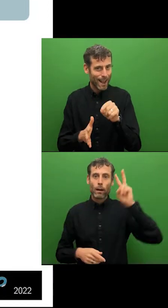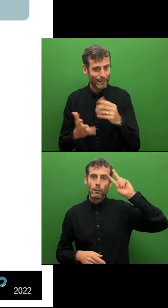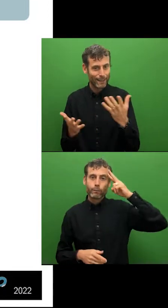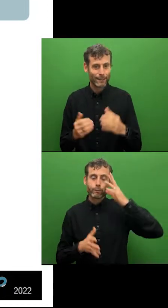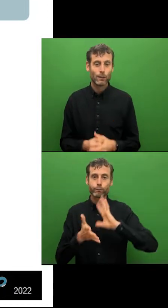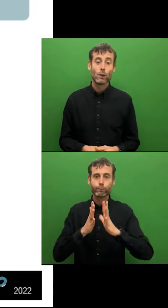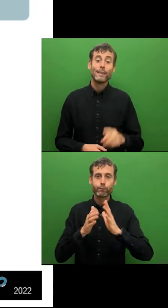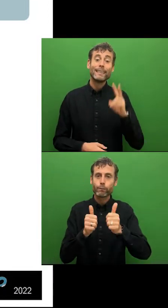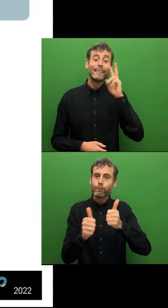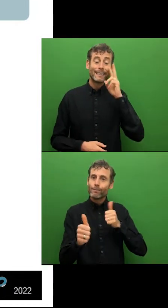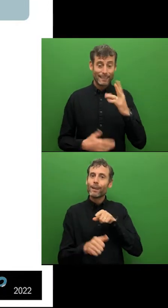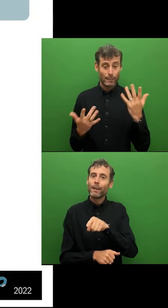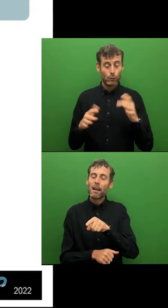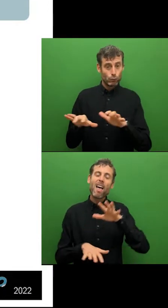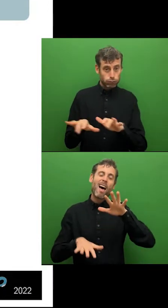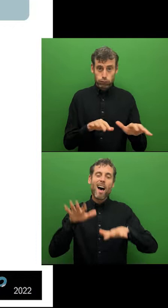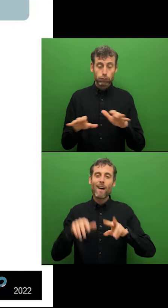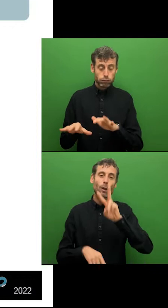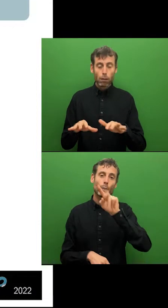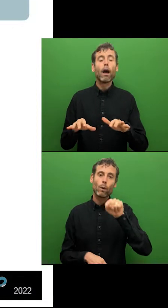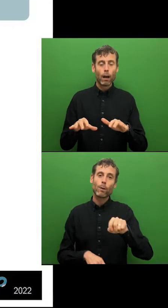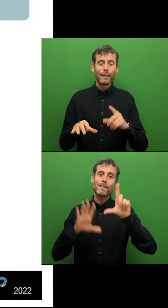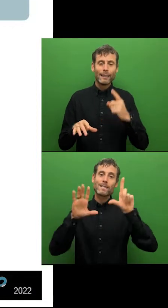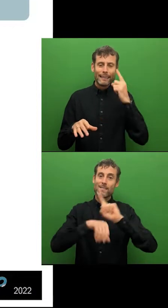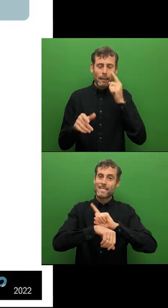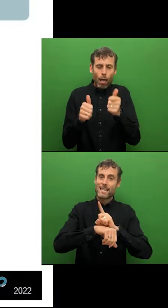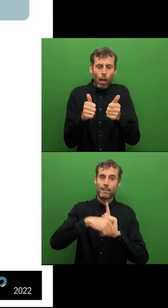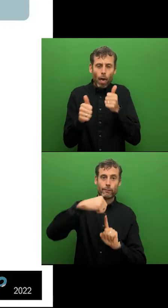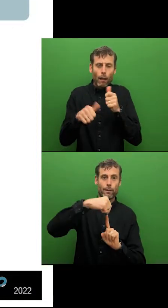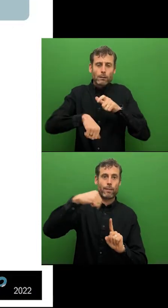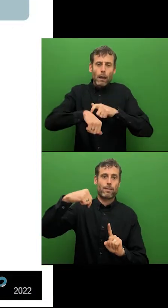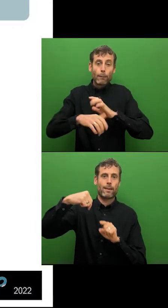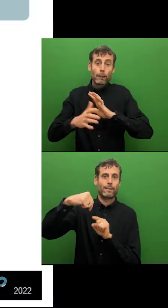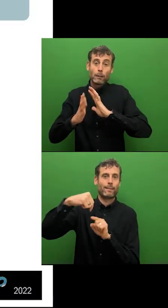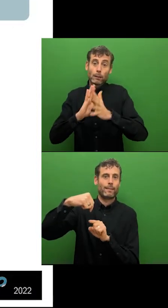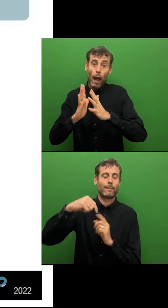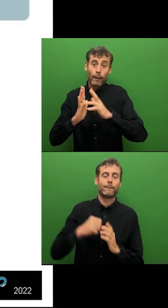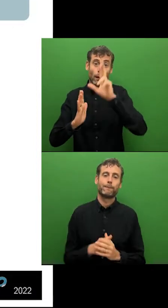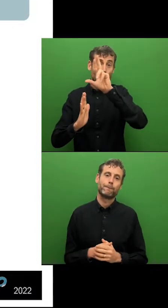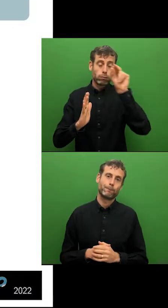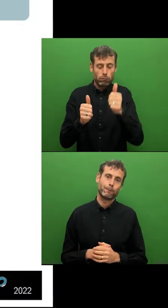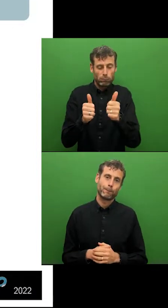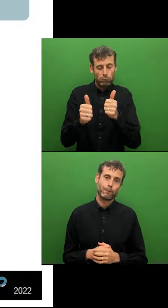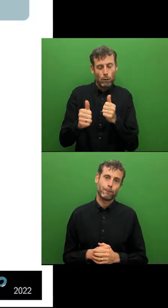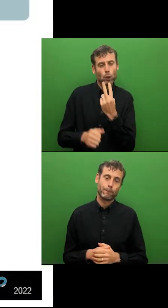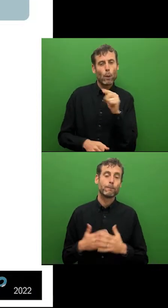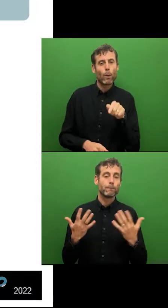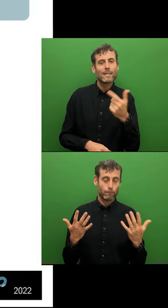interpretation process during production, there is on average a 2.7-second lag between the audio track and the